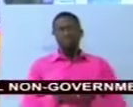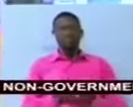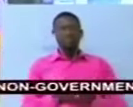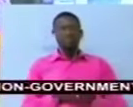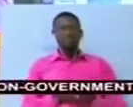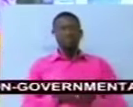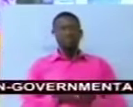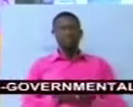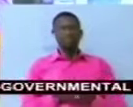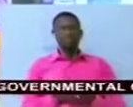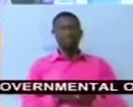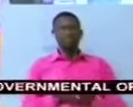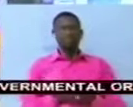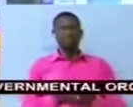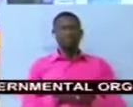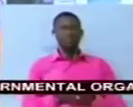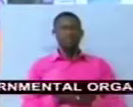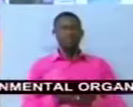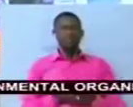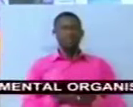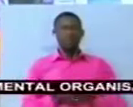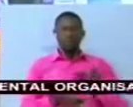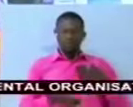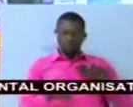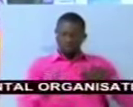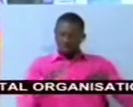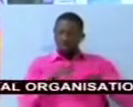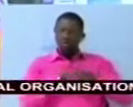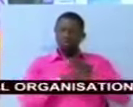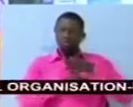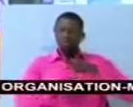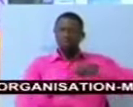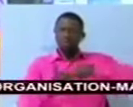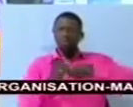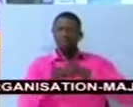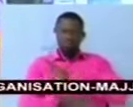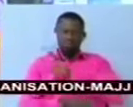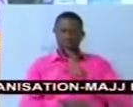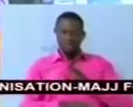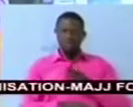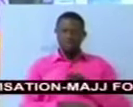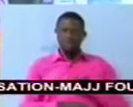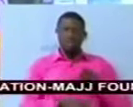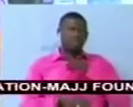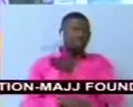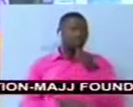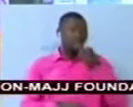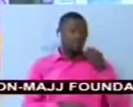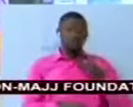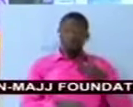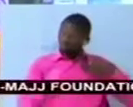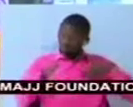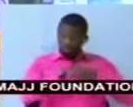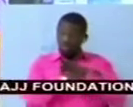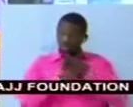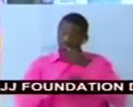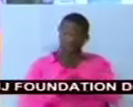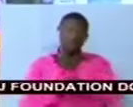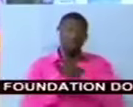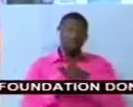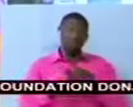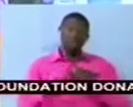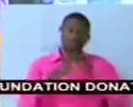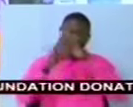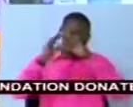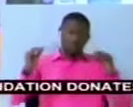bi taw ñu ne ma nañ dem ci biir neew bi. I went up to the middle of the compound. They told me to go inside. Manelen man suma jabar rek doom yeb